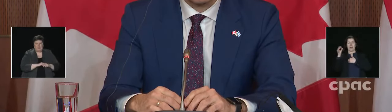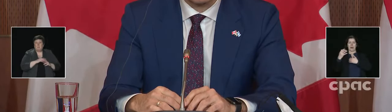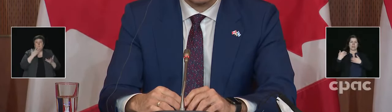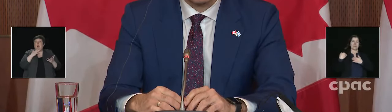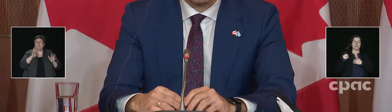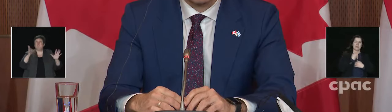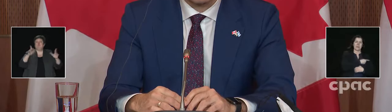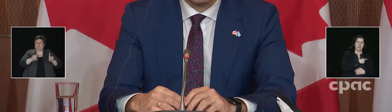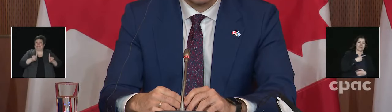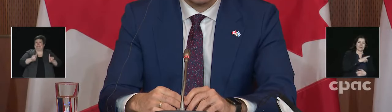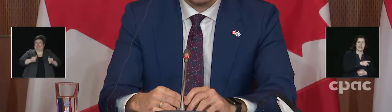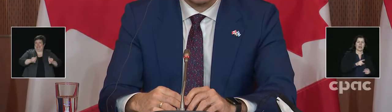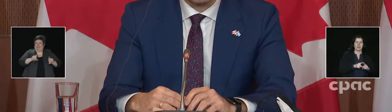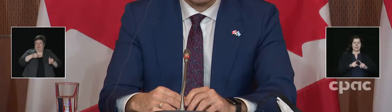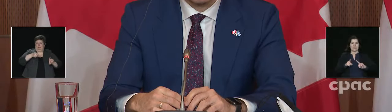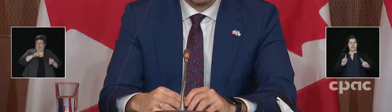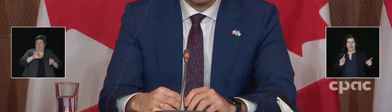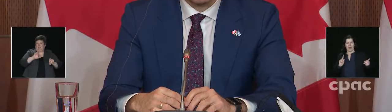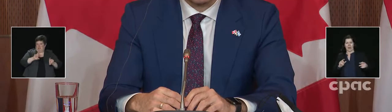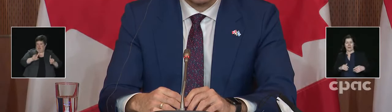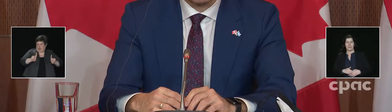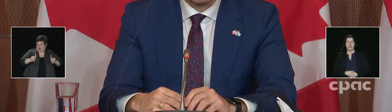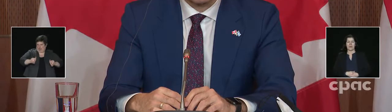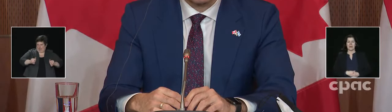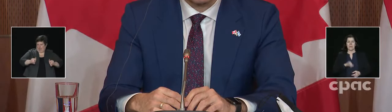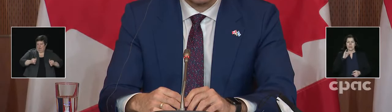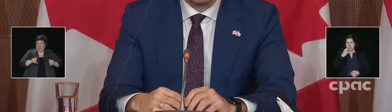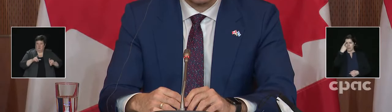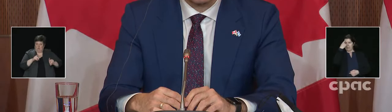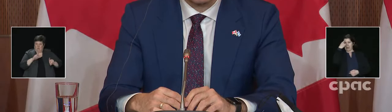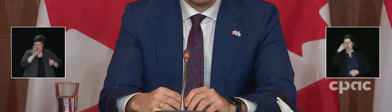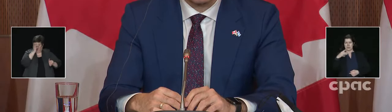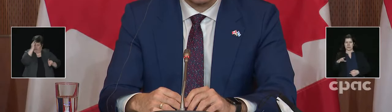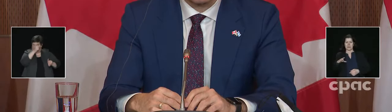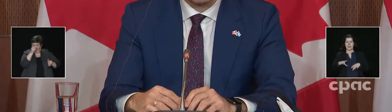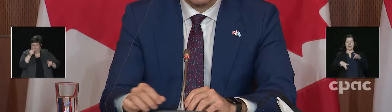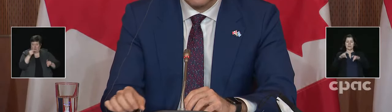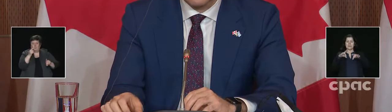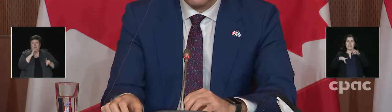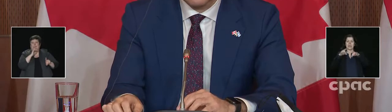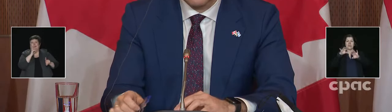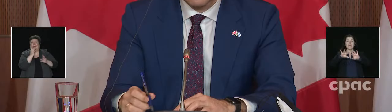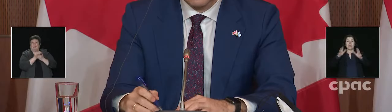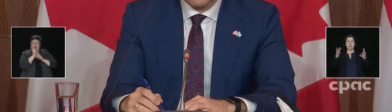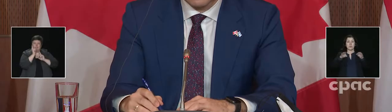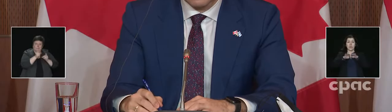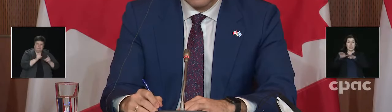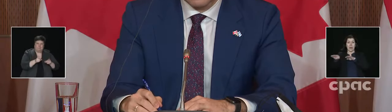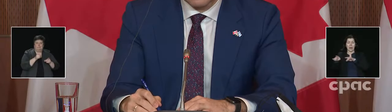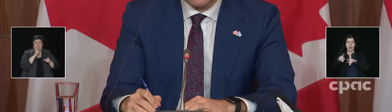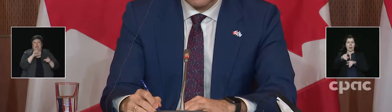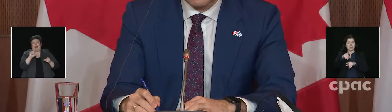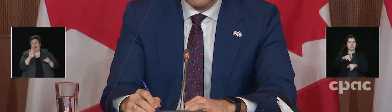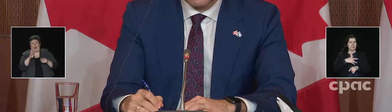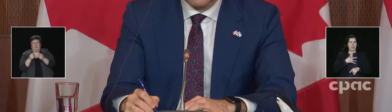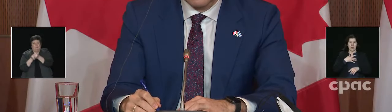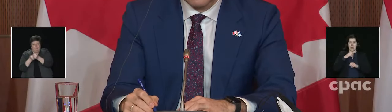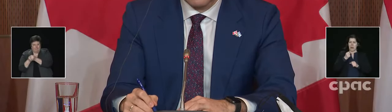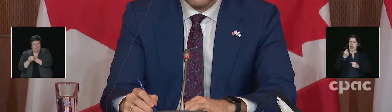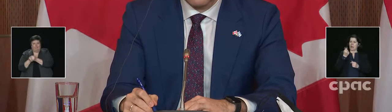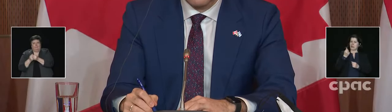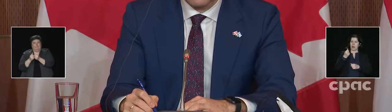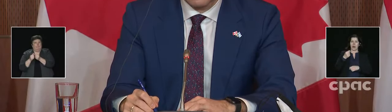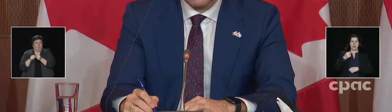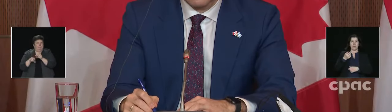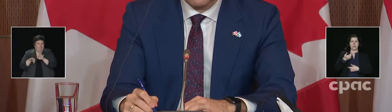general, for PCR testing, the federal government could use the money and lab capacity that's going to these arrival tests to potentially help out